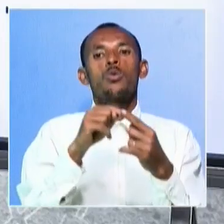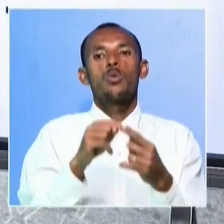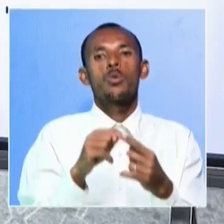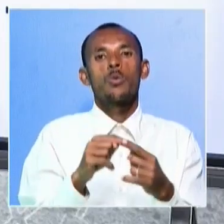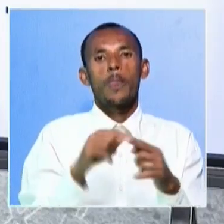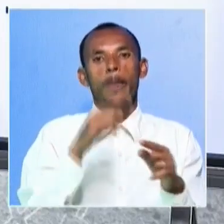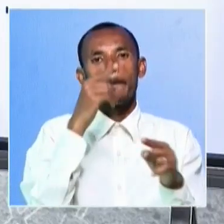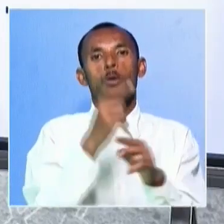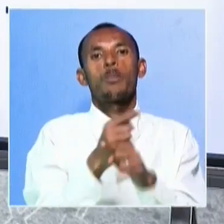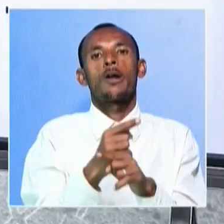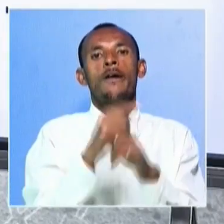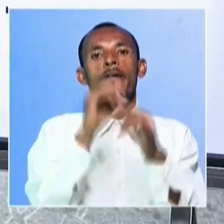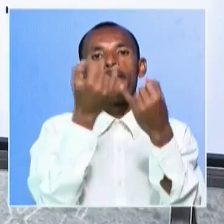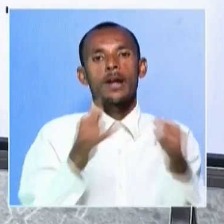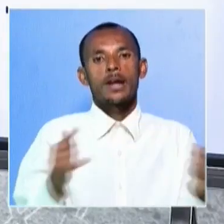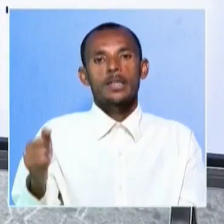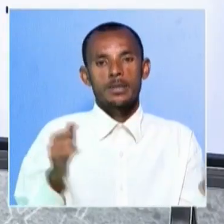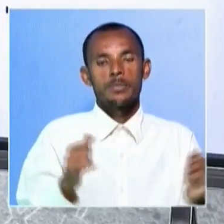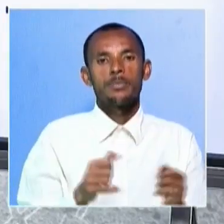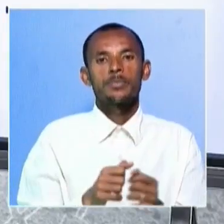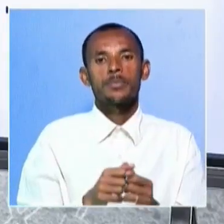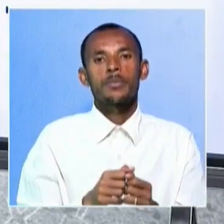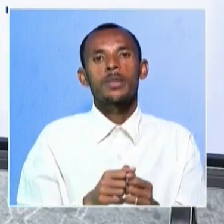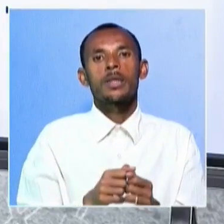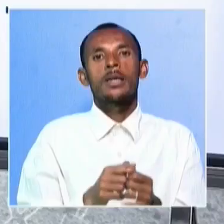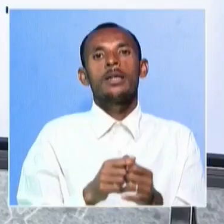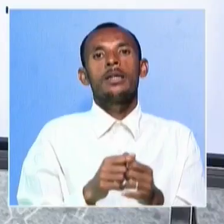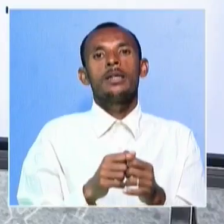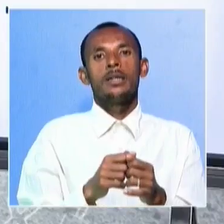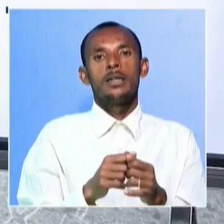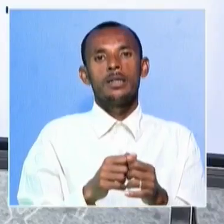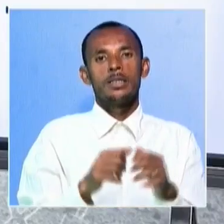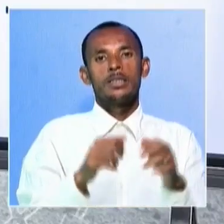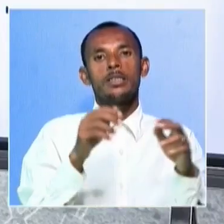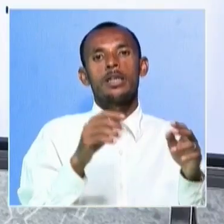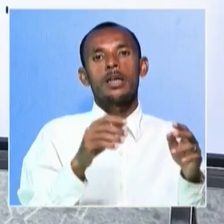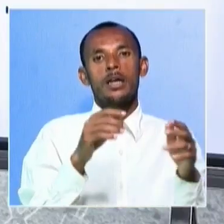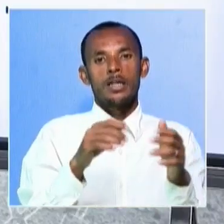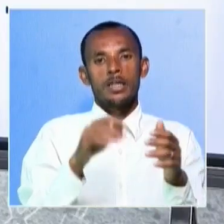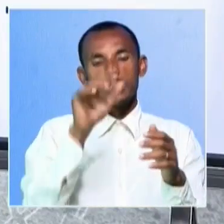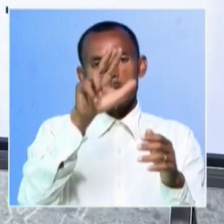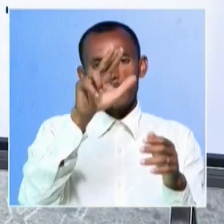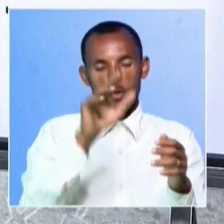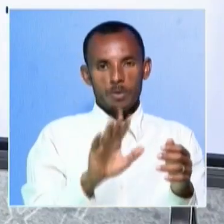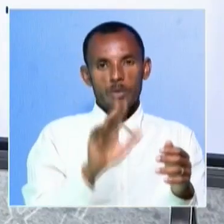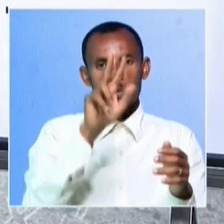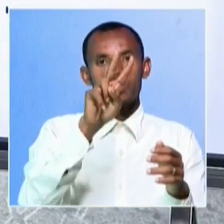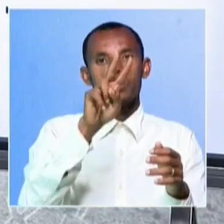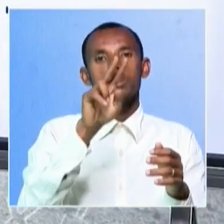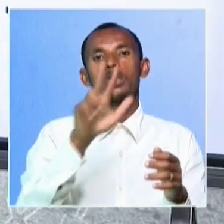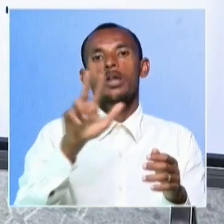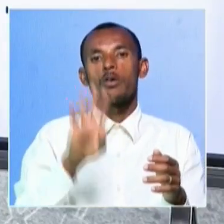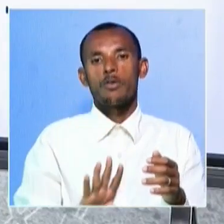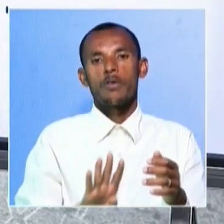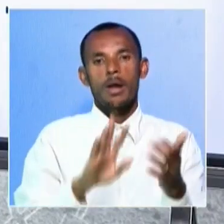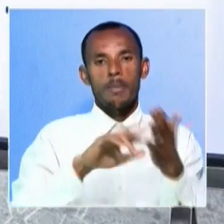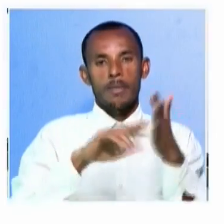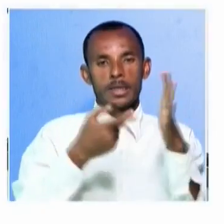fractions. Okay, so the improper fraction form of 2 and 3 over 4 is